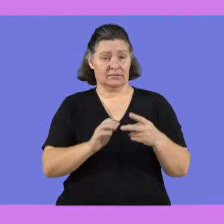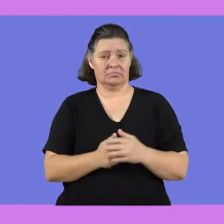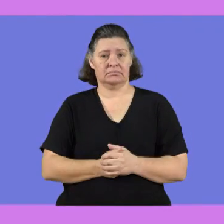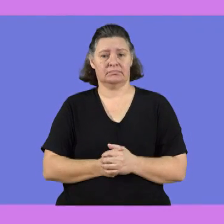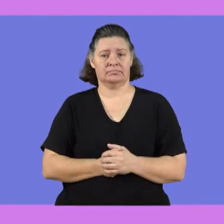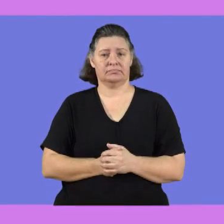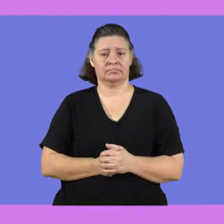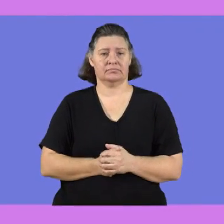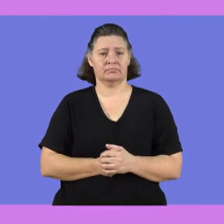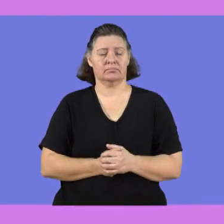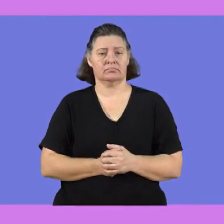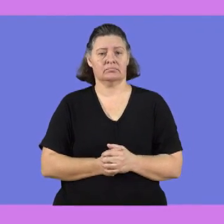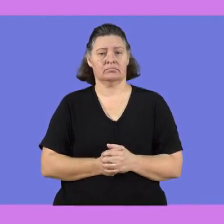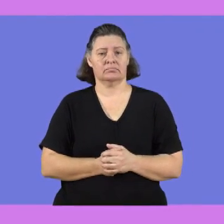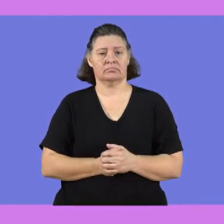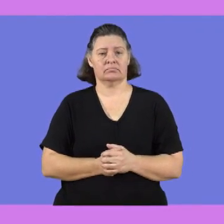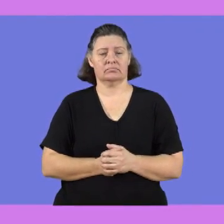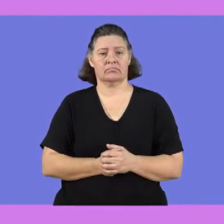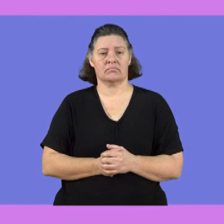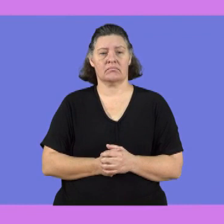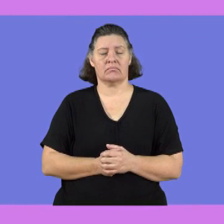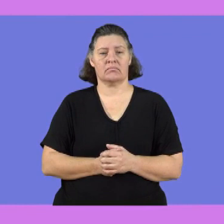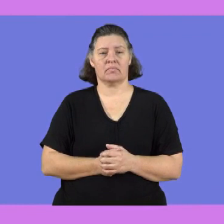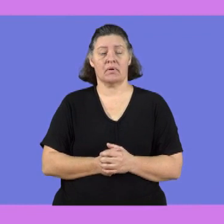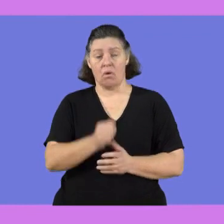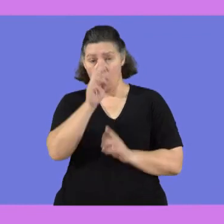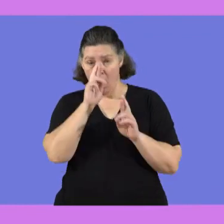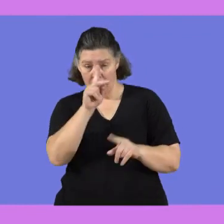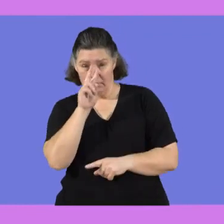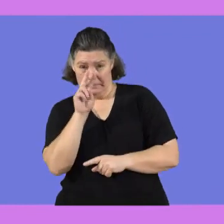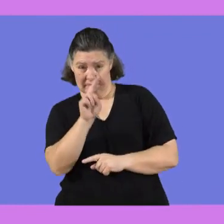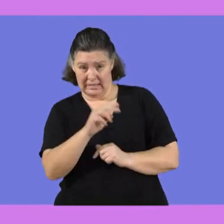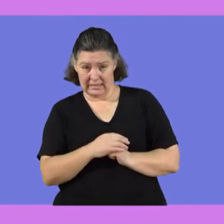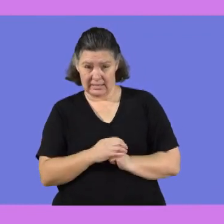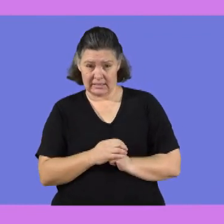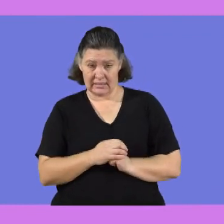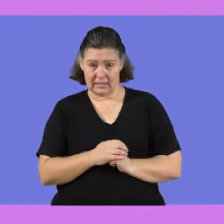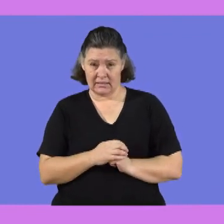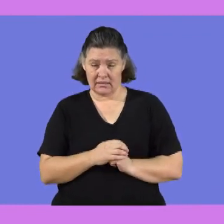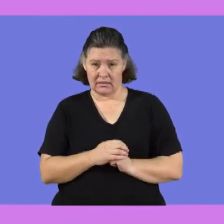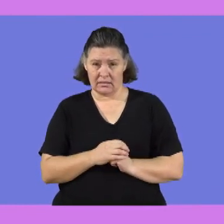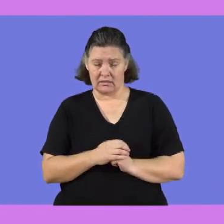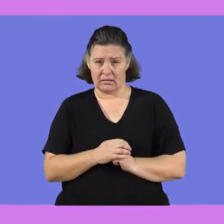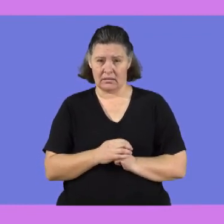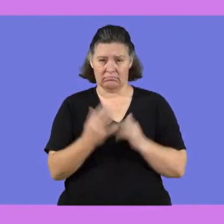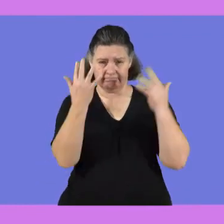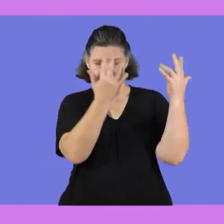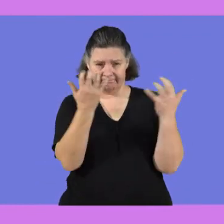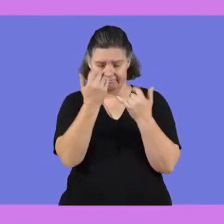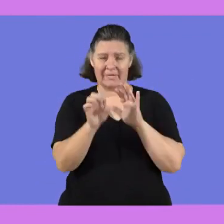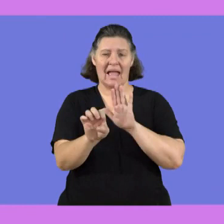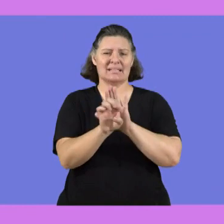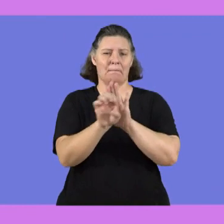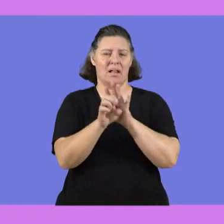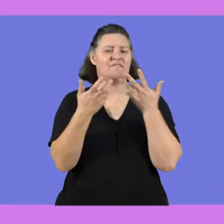heading. Okay, so now the other thing that is important is that I hope you can see